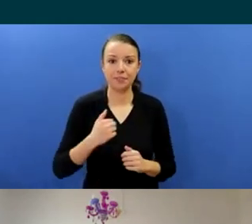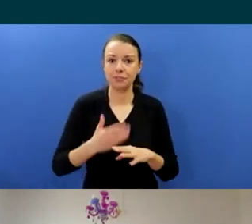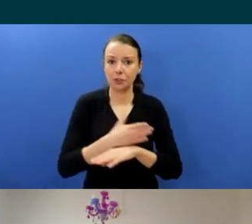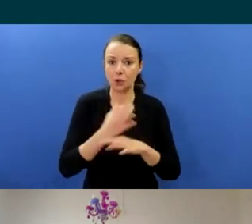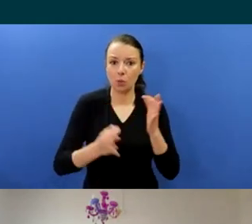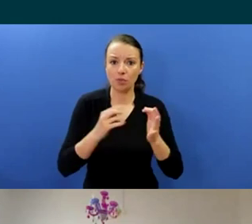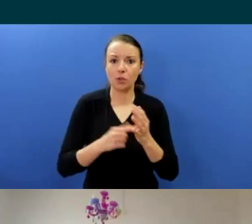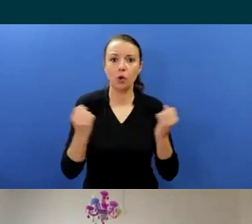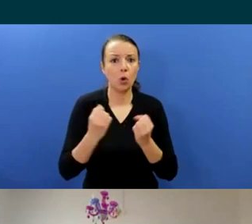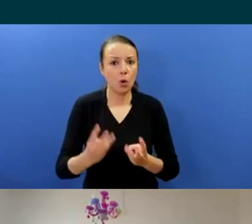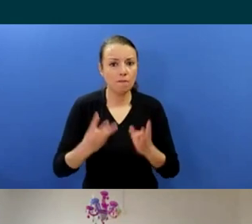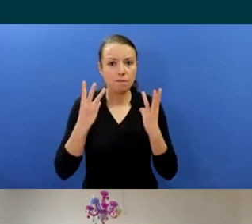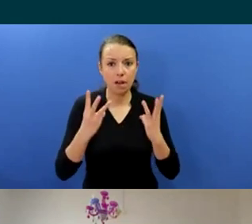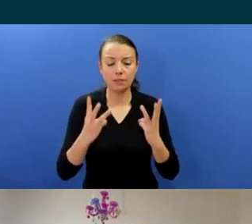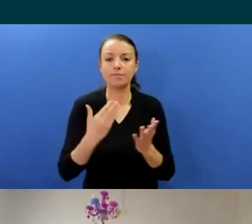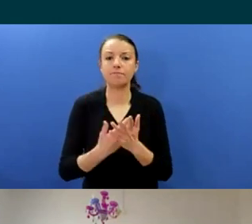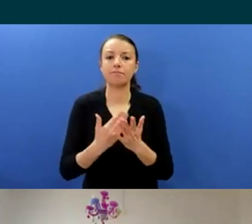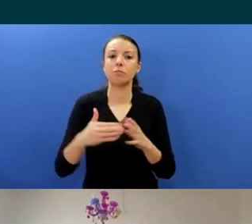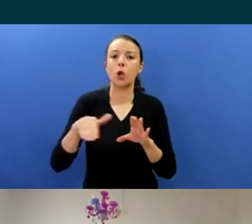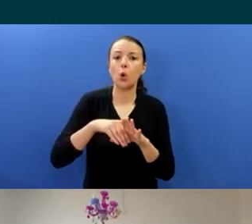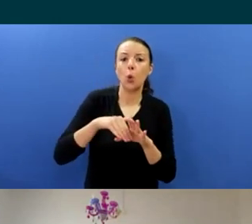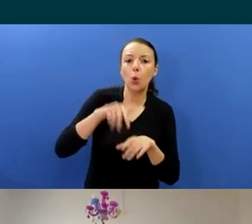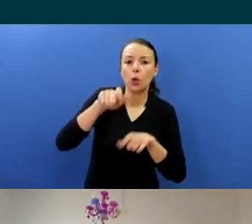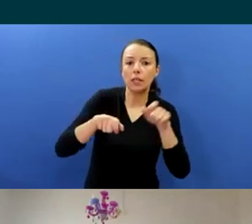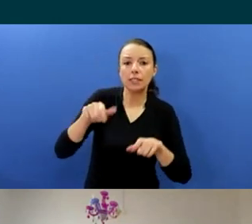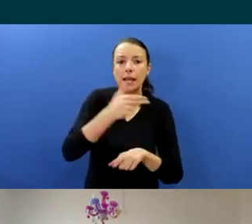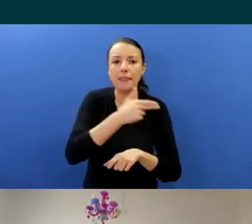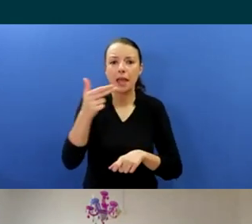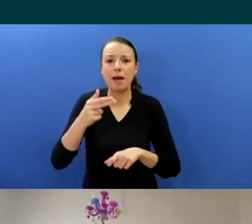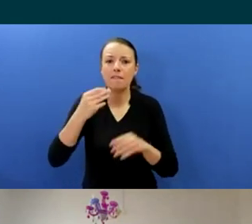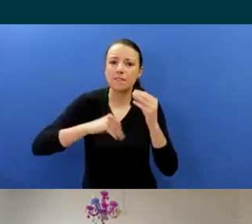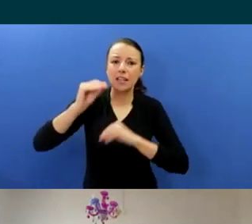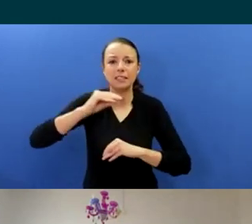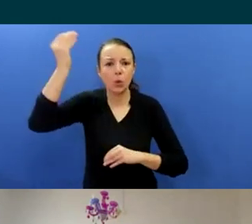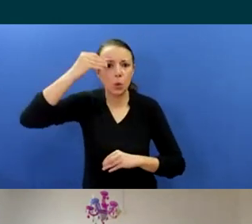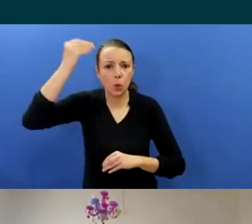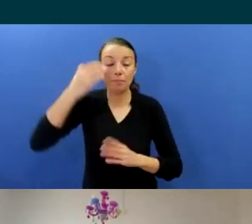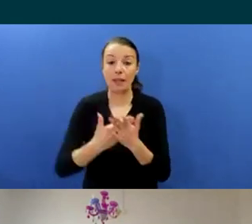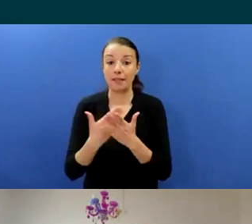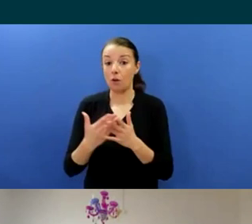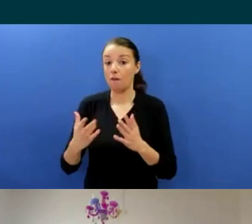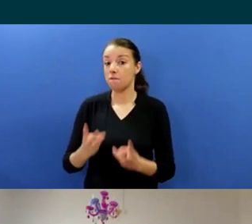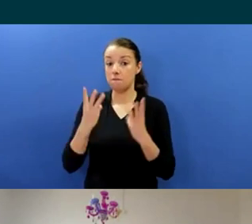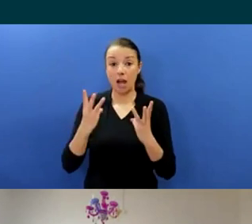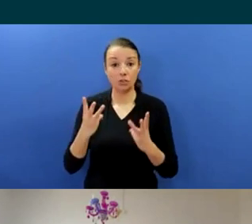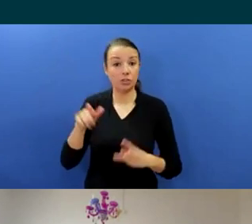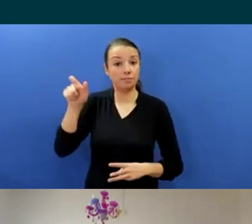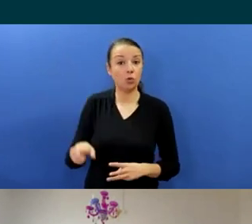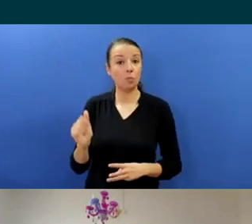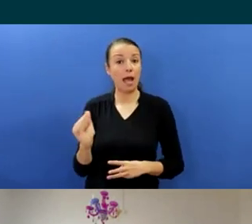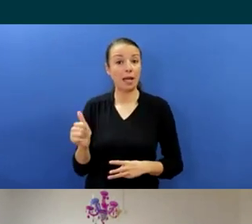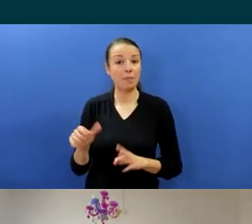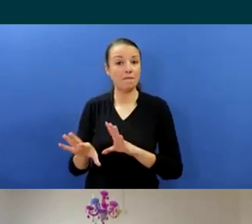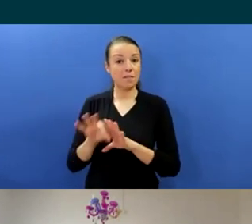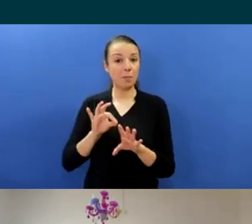is really important and is done by the organization group. We have to select the relevant experts and